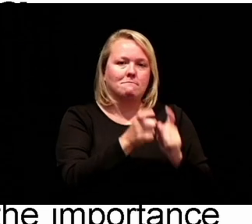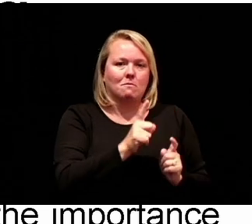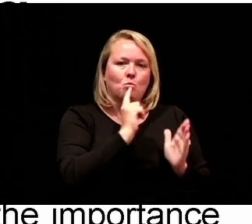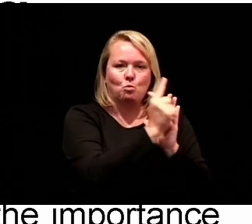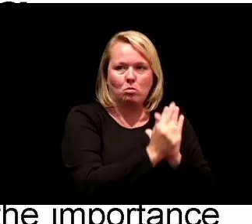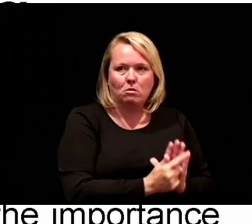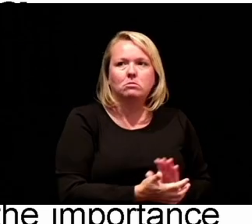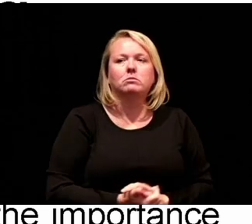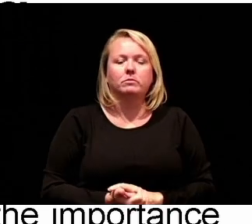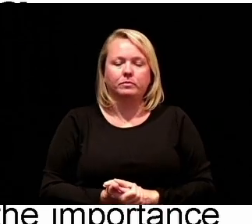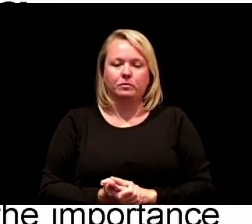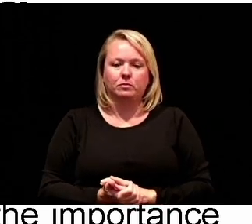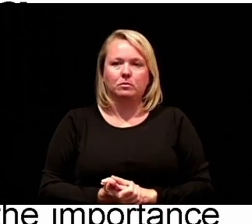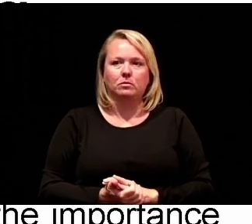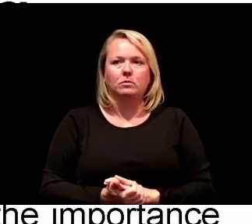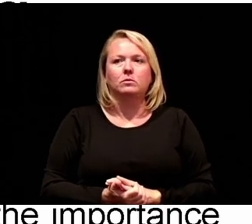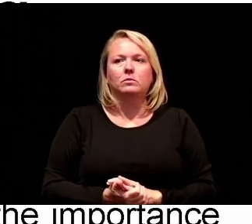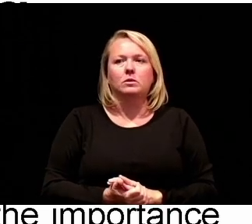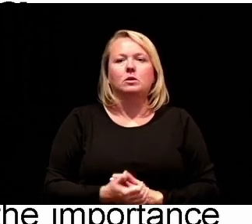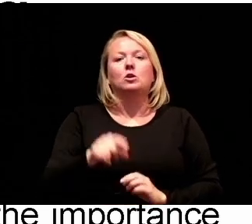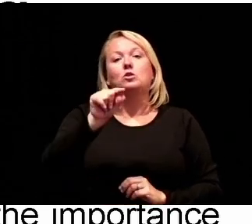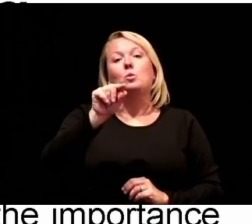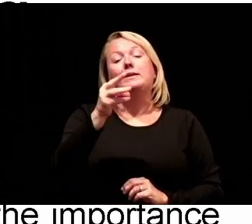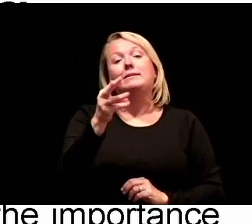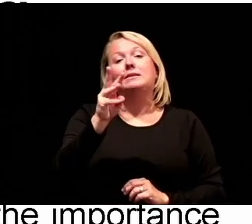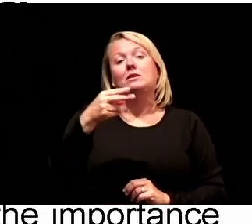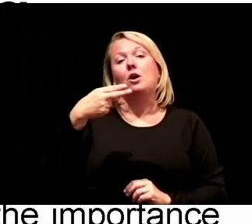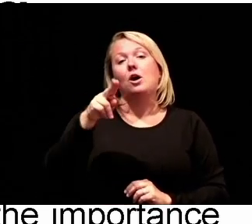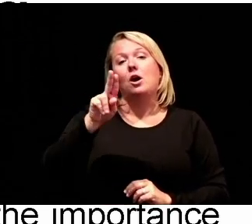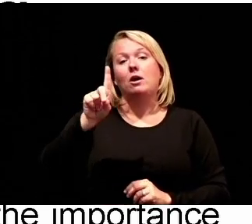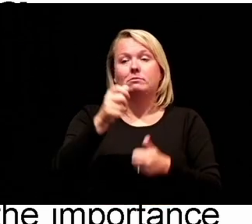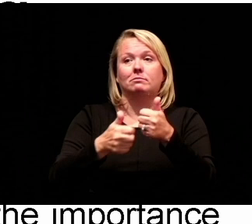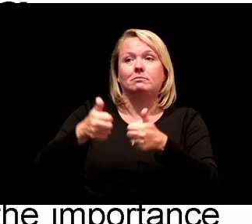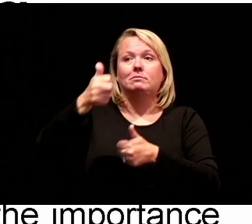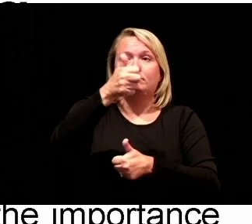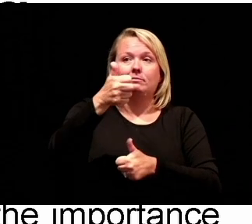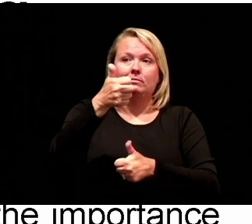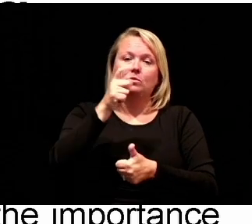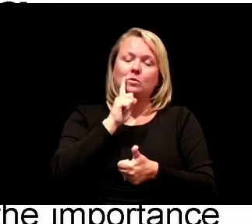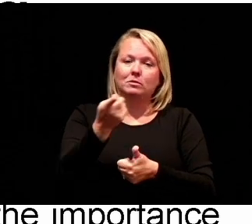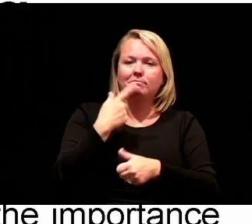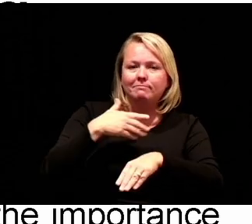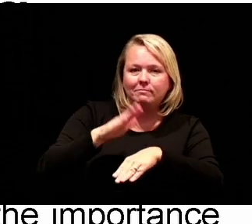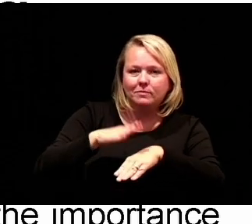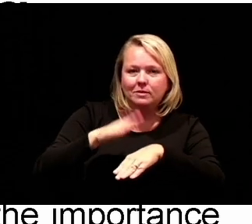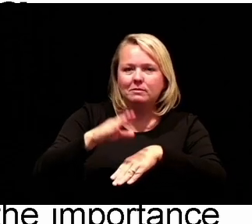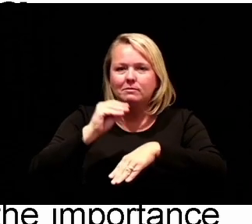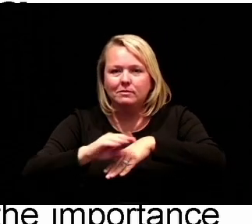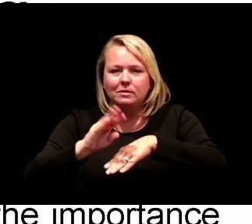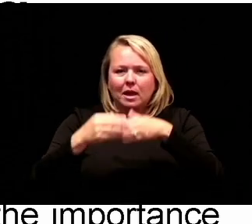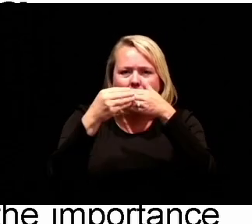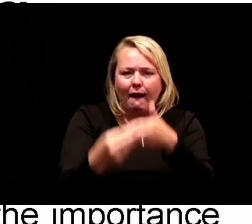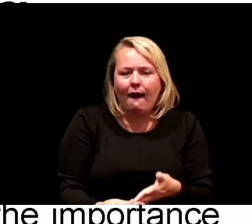addressing this issue. I know like 20 years ago, no one was talking about this problem. And at least the positive fact is now it's